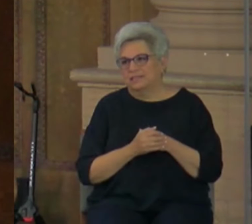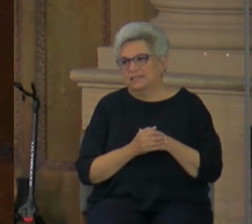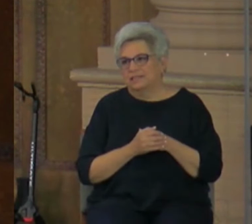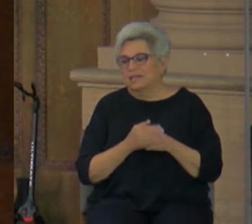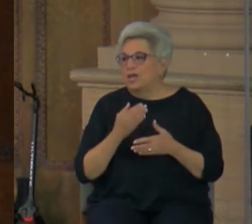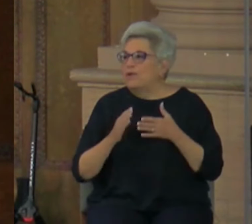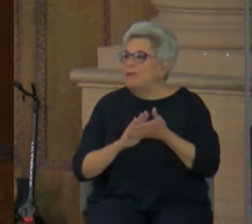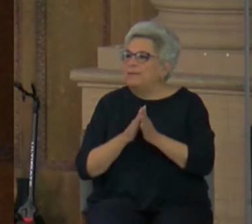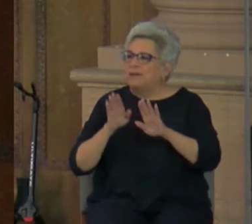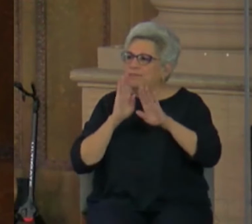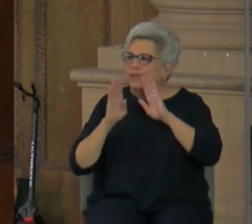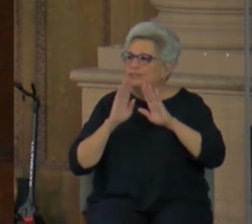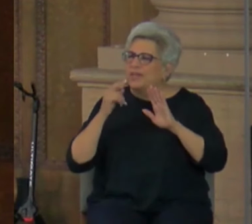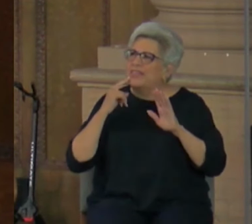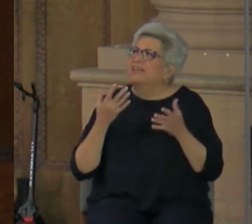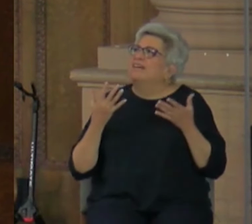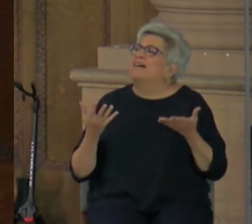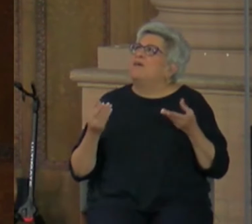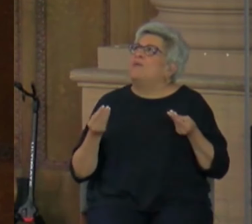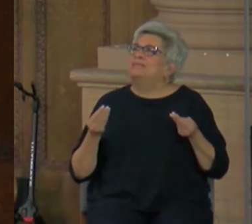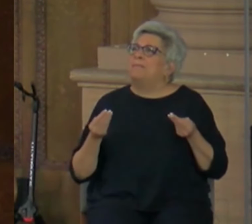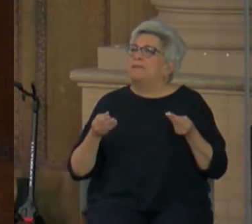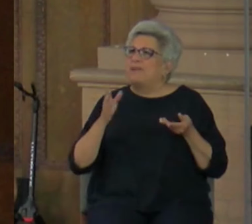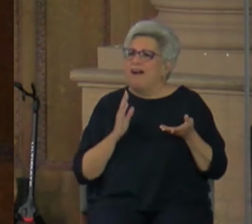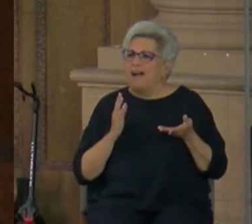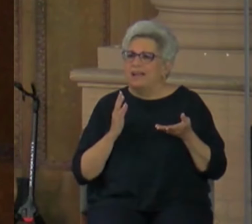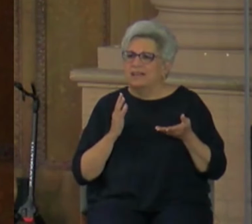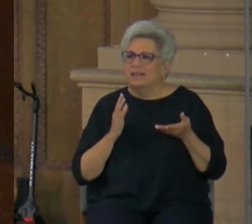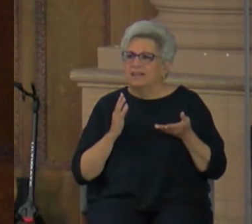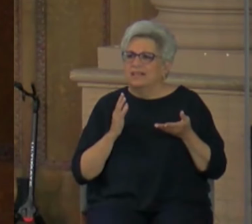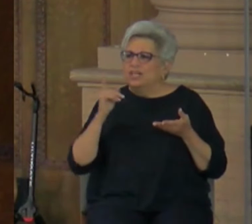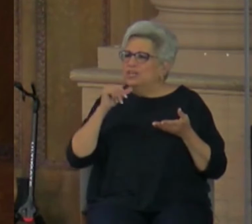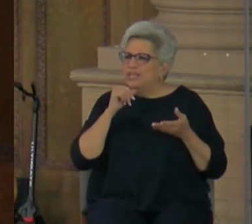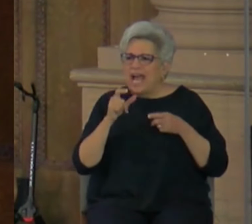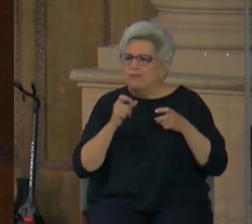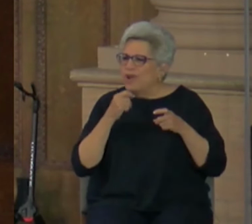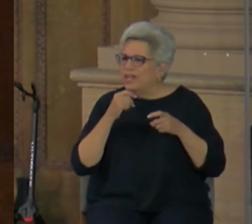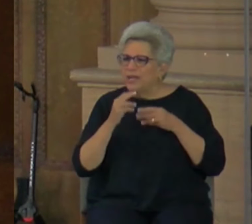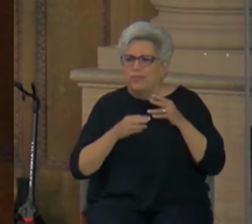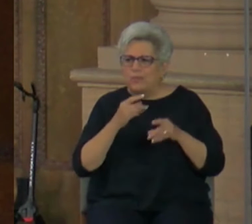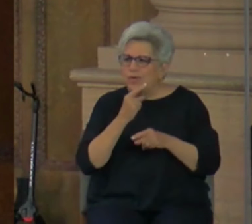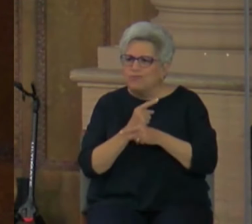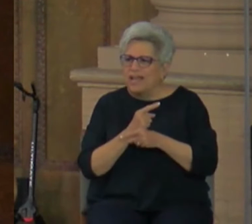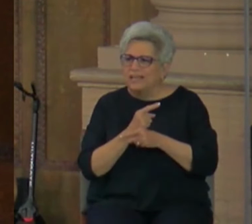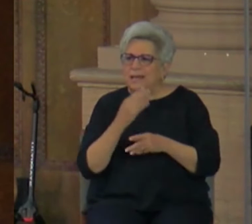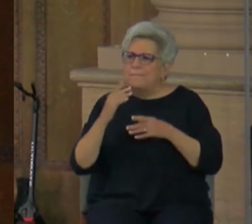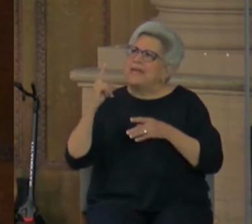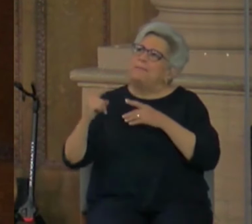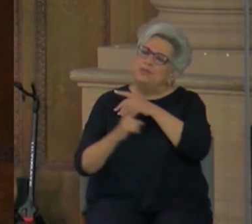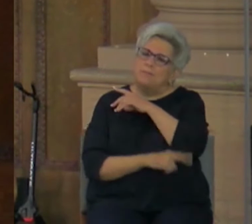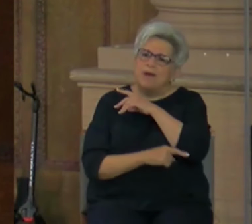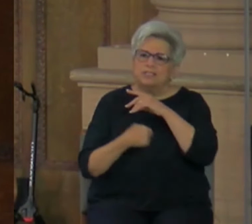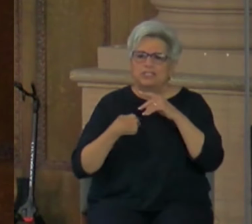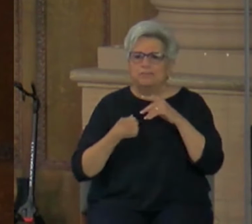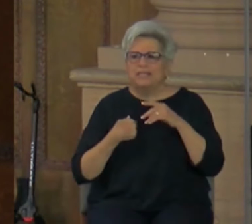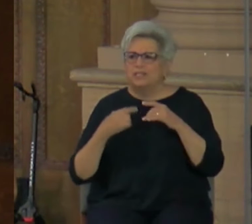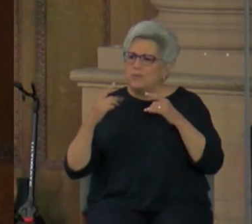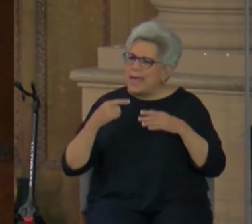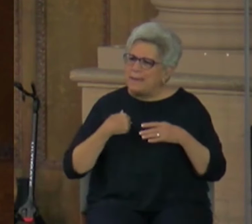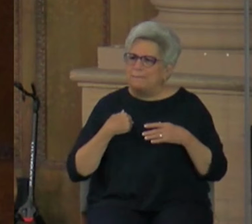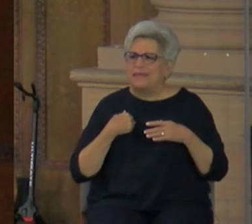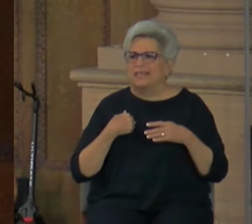that we think God is not running the world the right way. Or maybe he is, and I'm just cursed. Maybe this is all just aimed at me. He's shooting his arrows at me